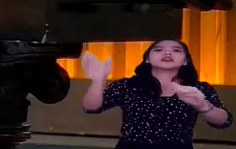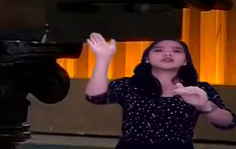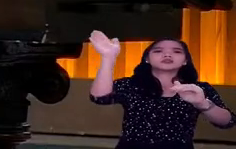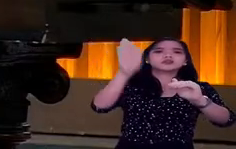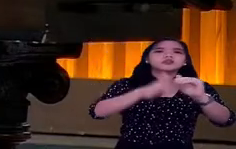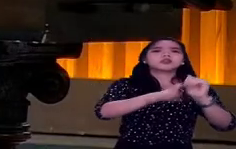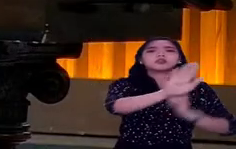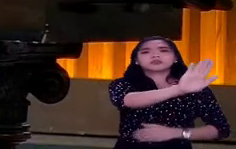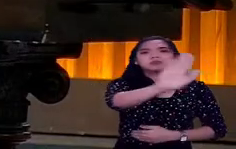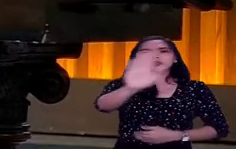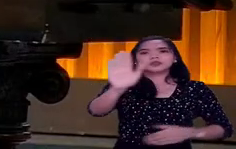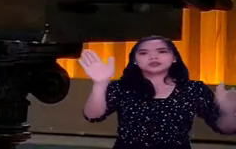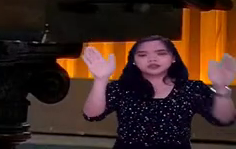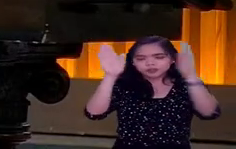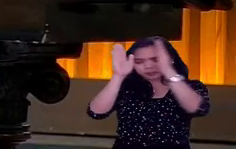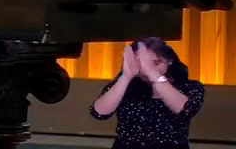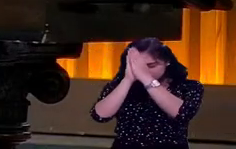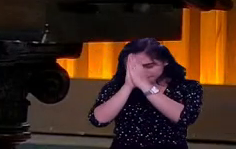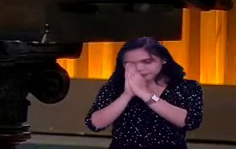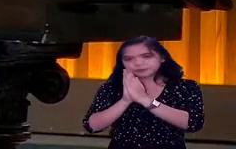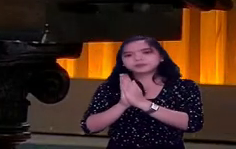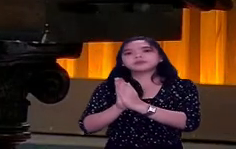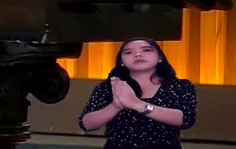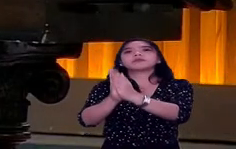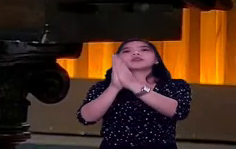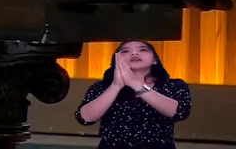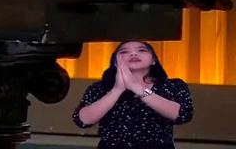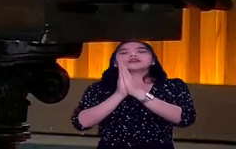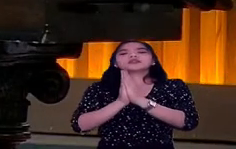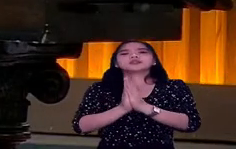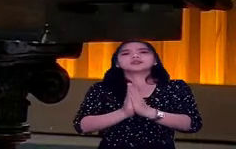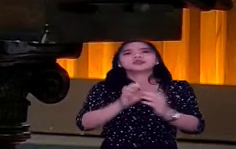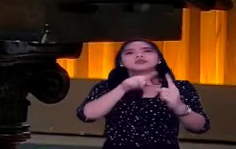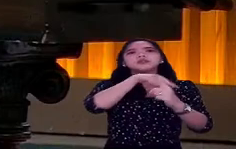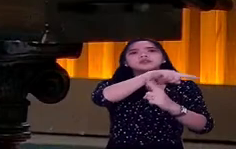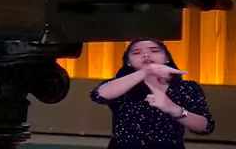Just an answer to your